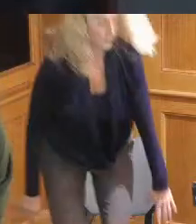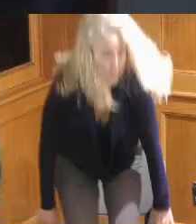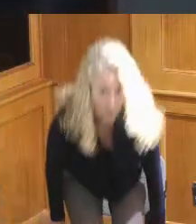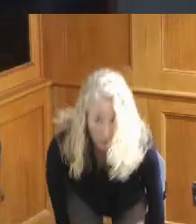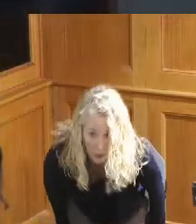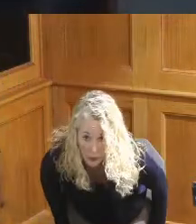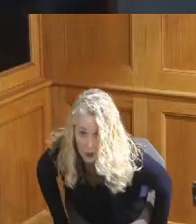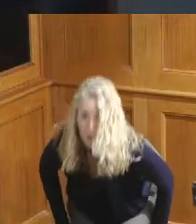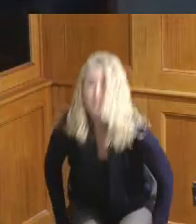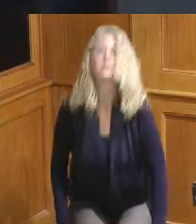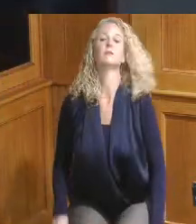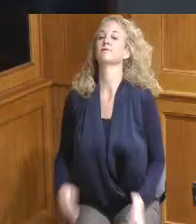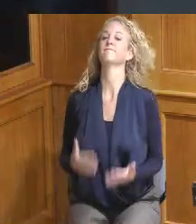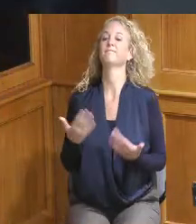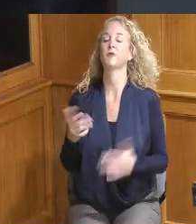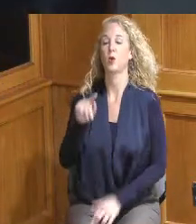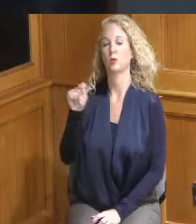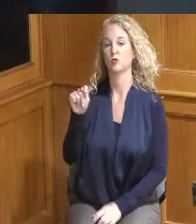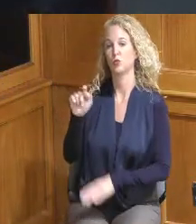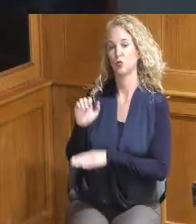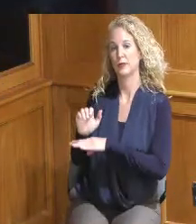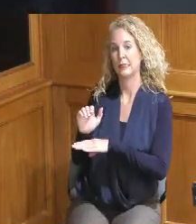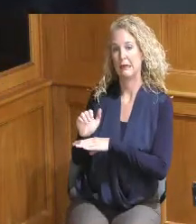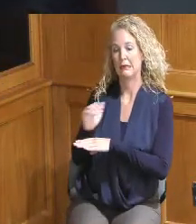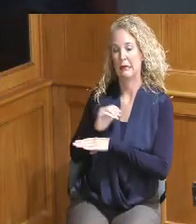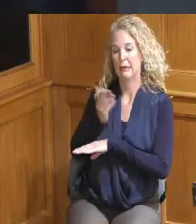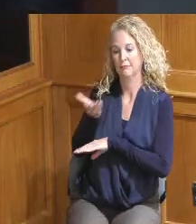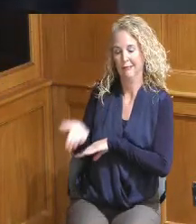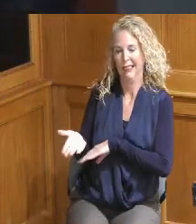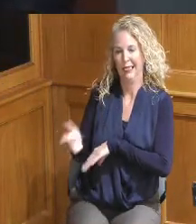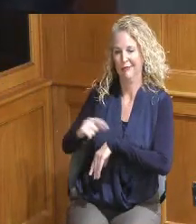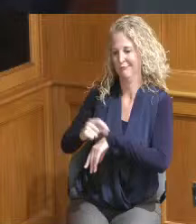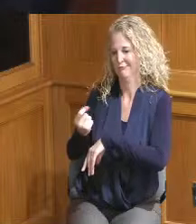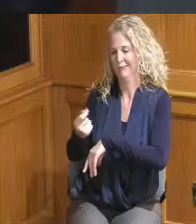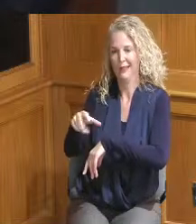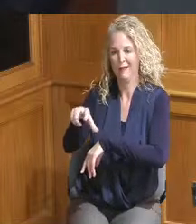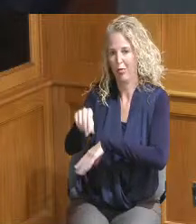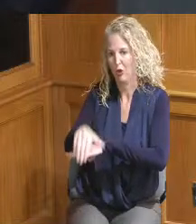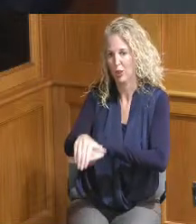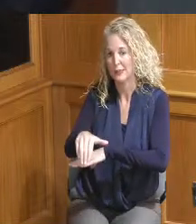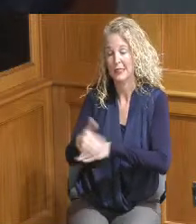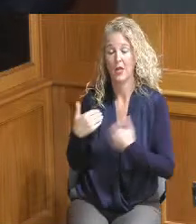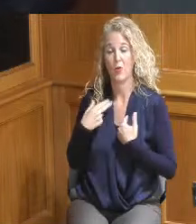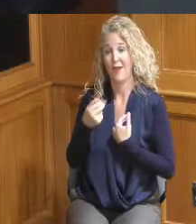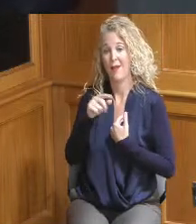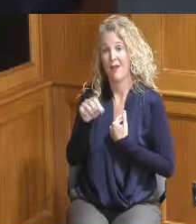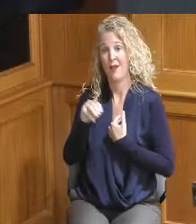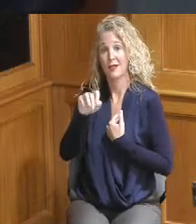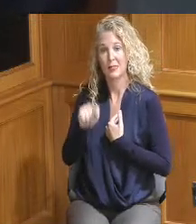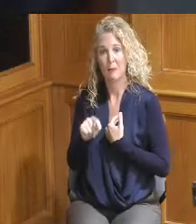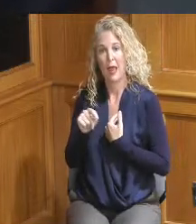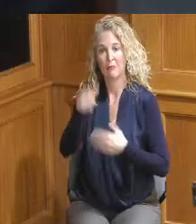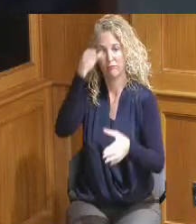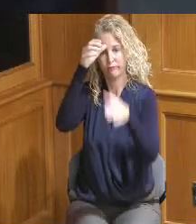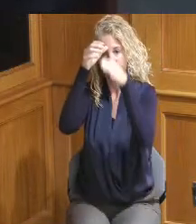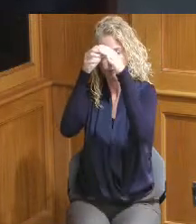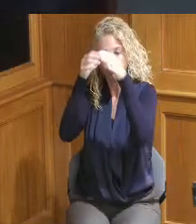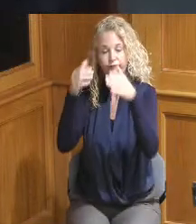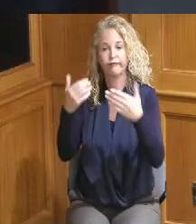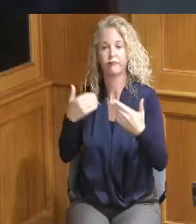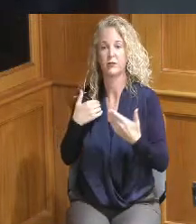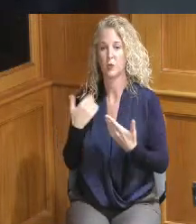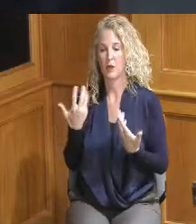night. Again, just monitoring it, trying to figure out what to do. We have hazmat expertise in our agency. As you know, we provide